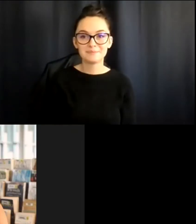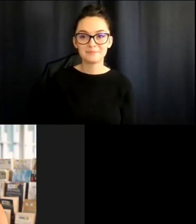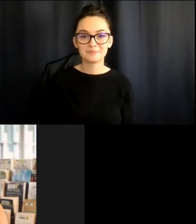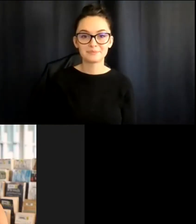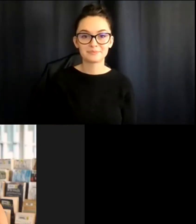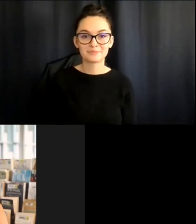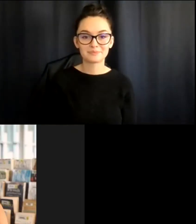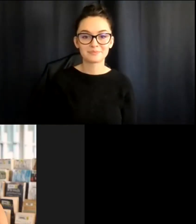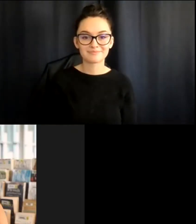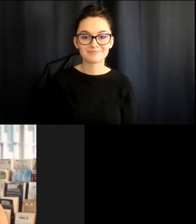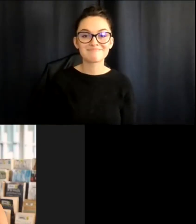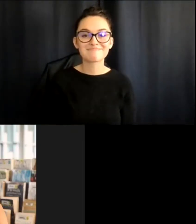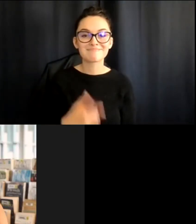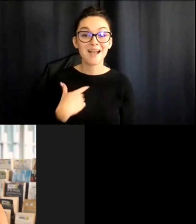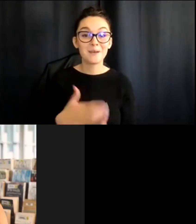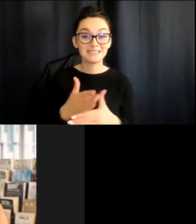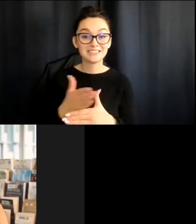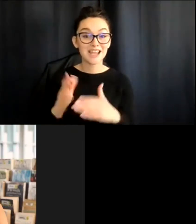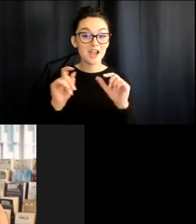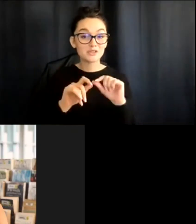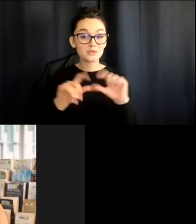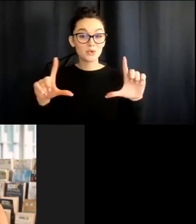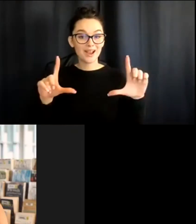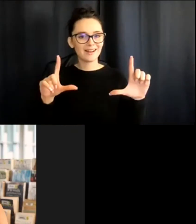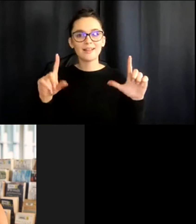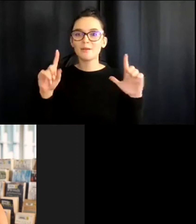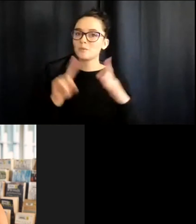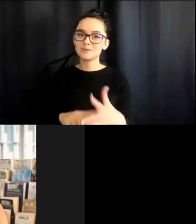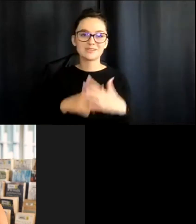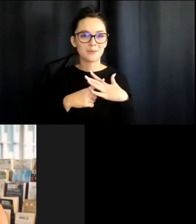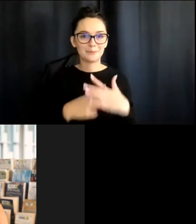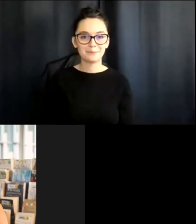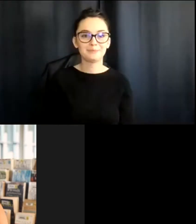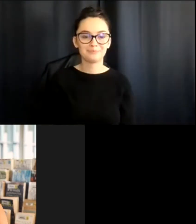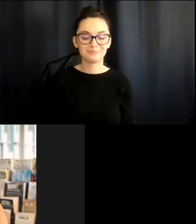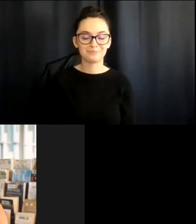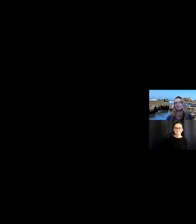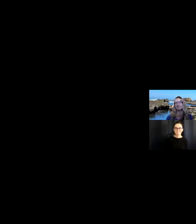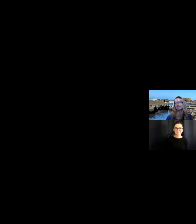get my screen shared and we will get this party going.